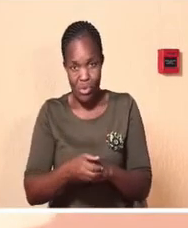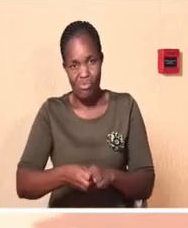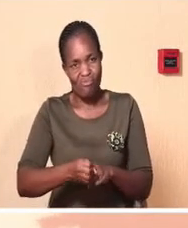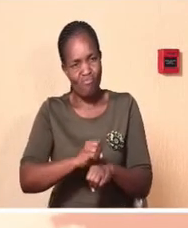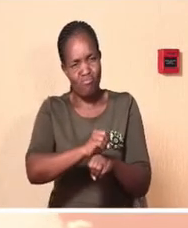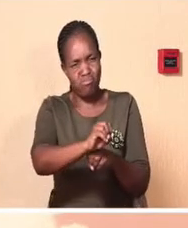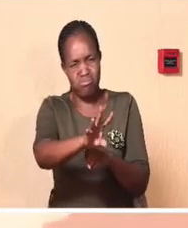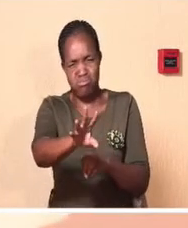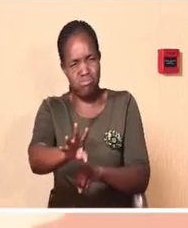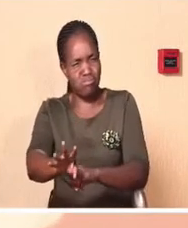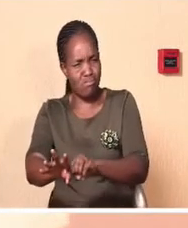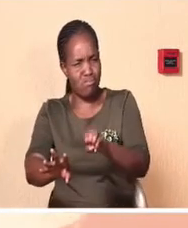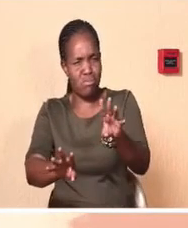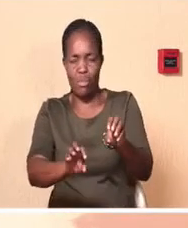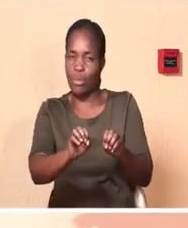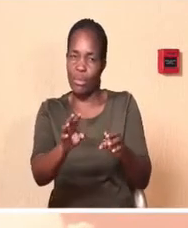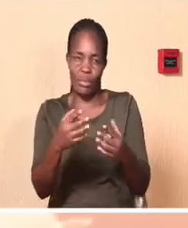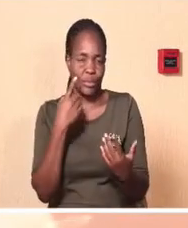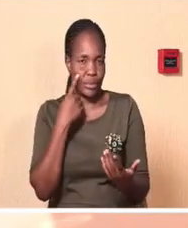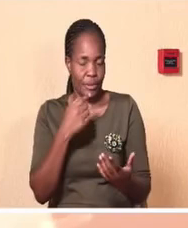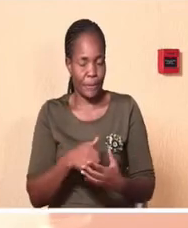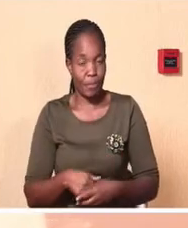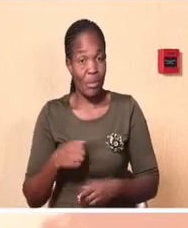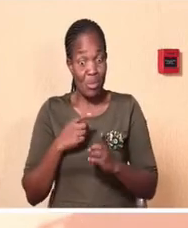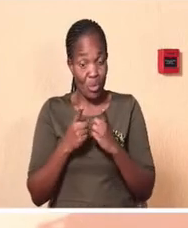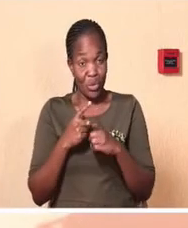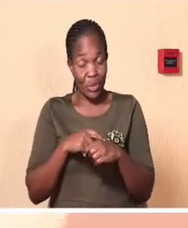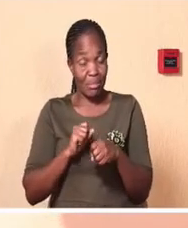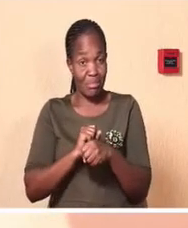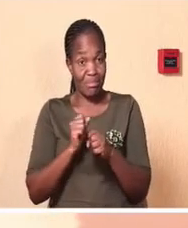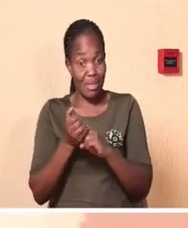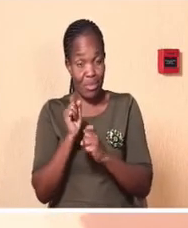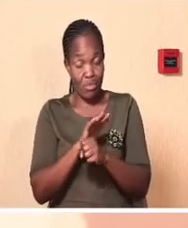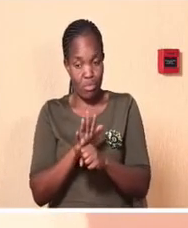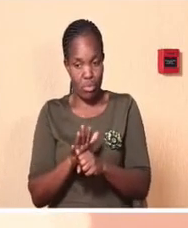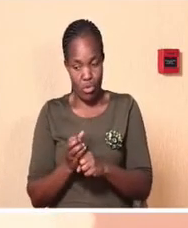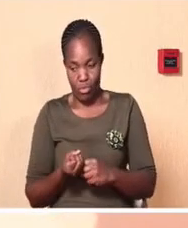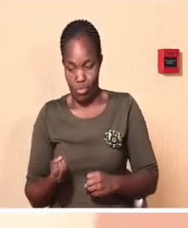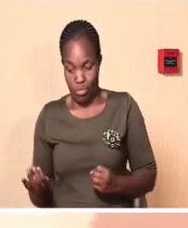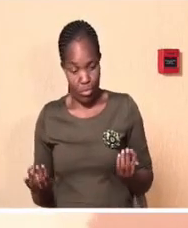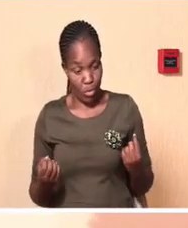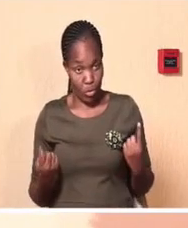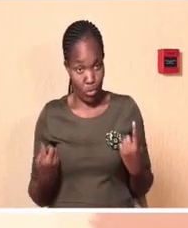short time, I've successfully infected over 500.